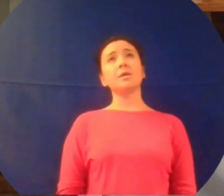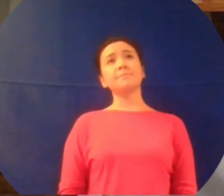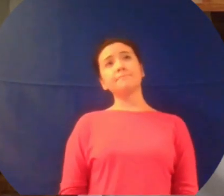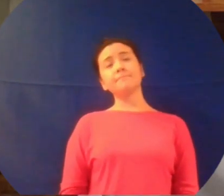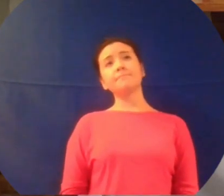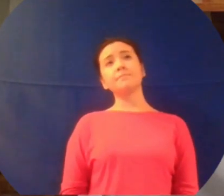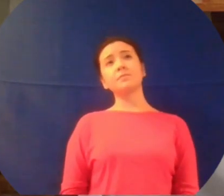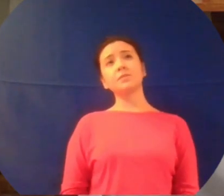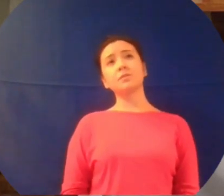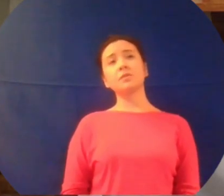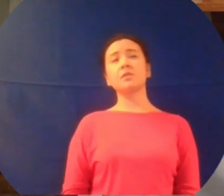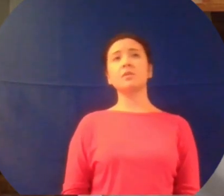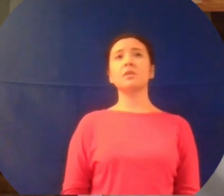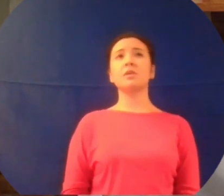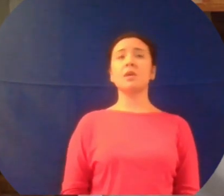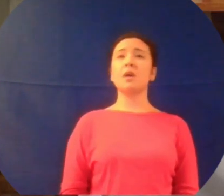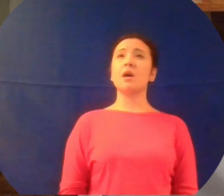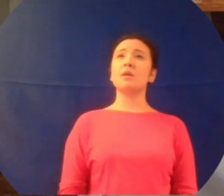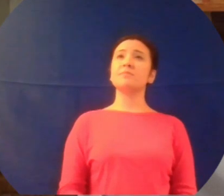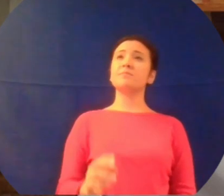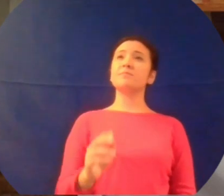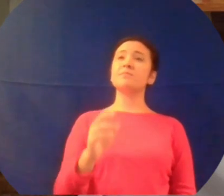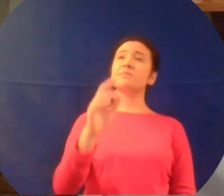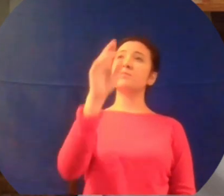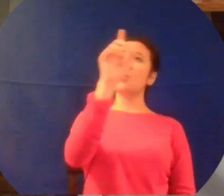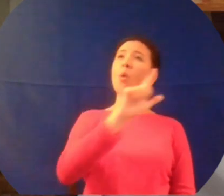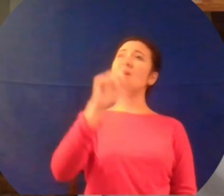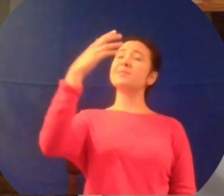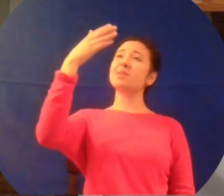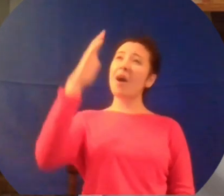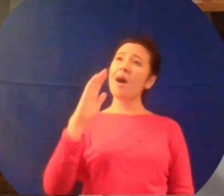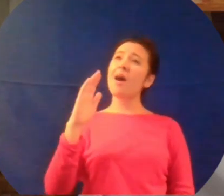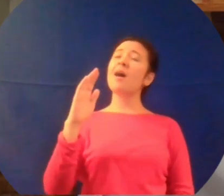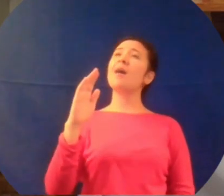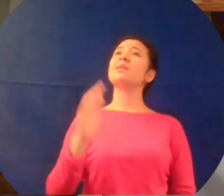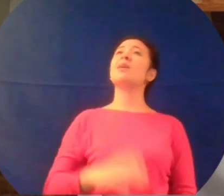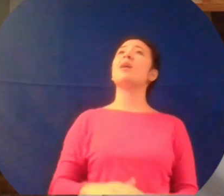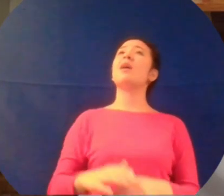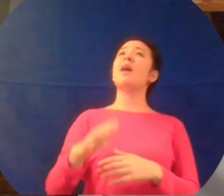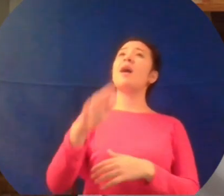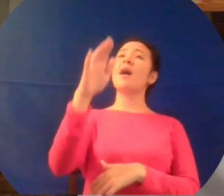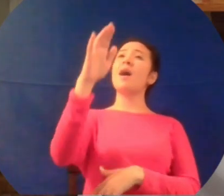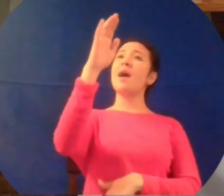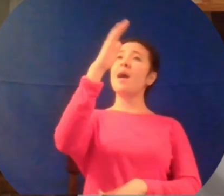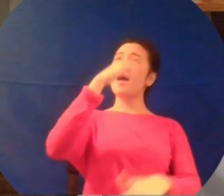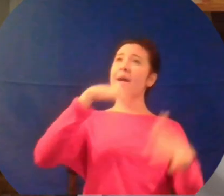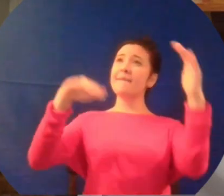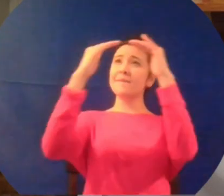Sanctus, sanctus, sanctus est Signor, Deus ad universum.